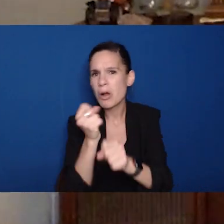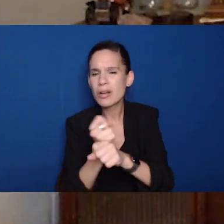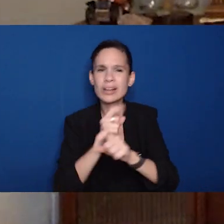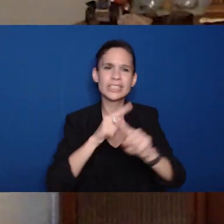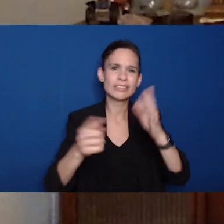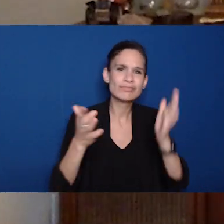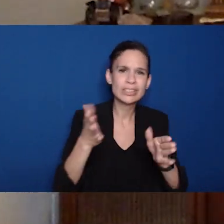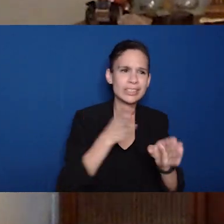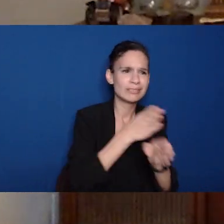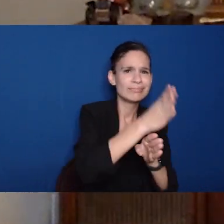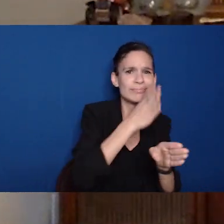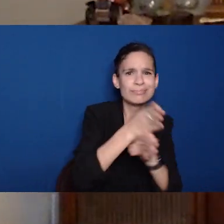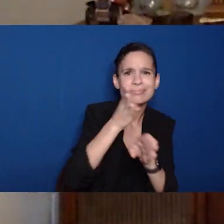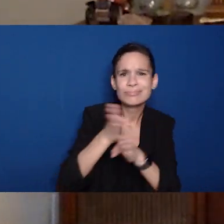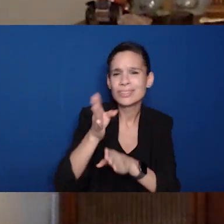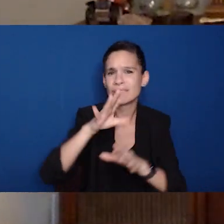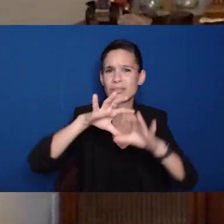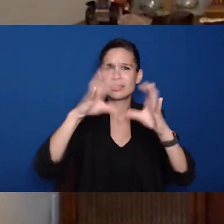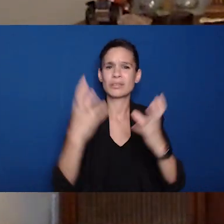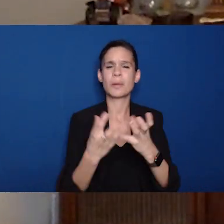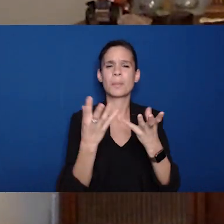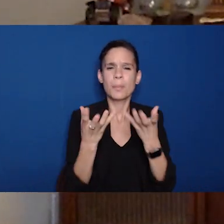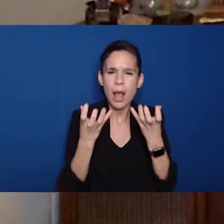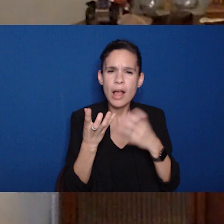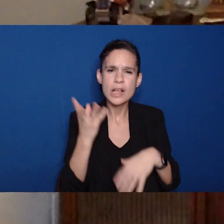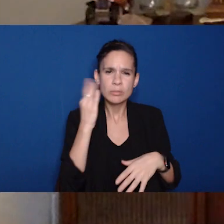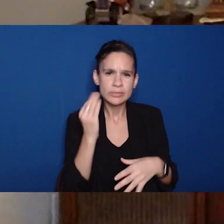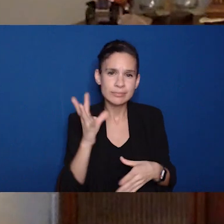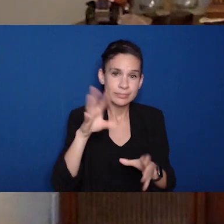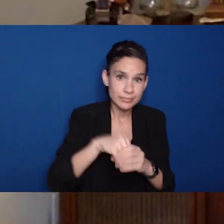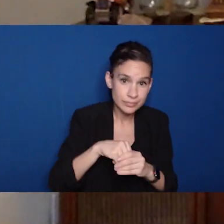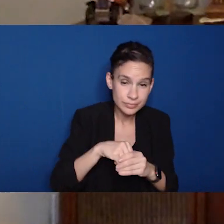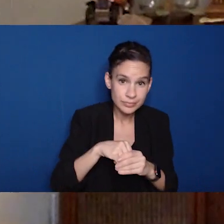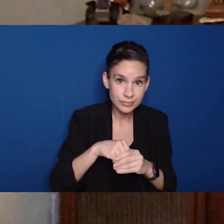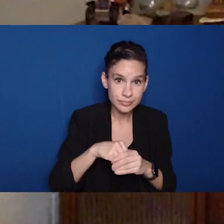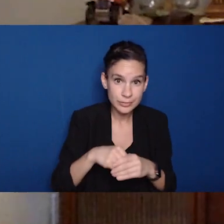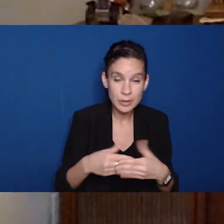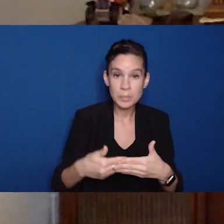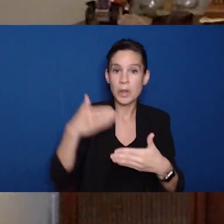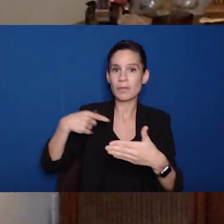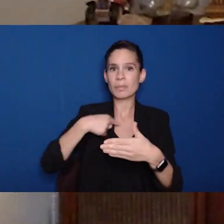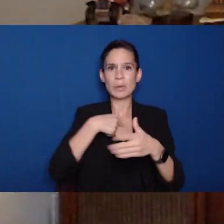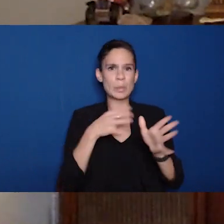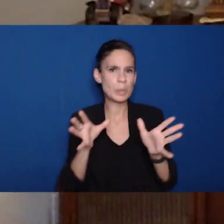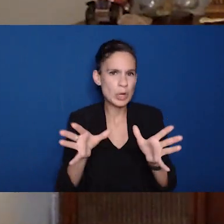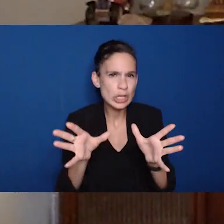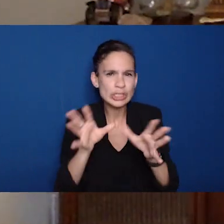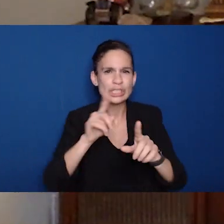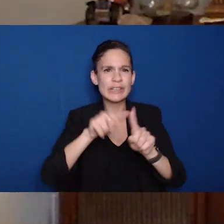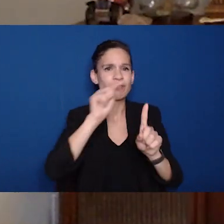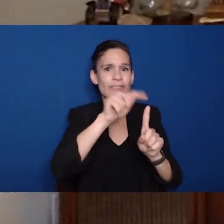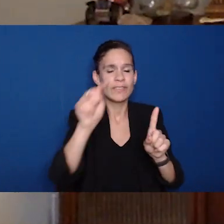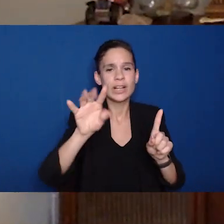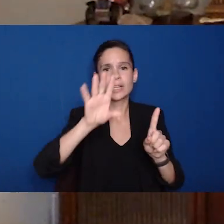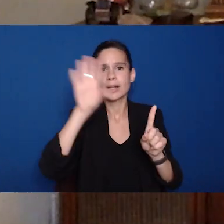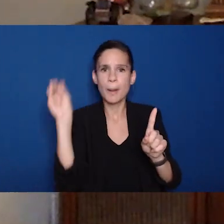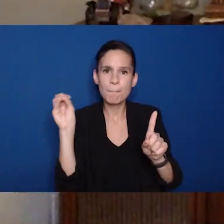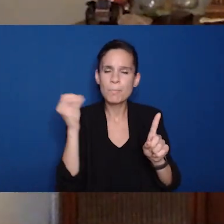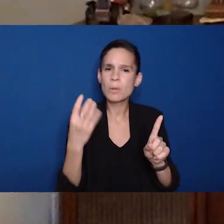product or a service. So there was already a big push for companies to create,